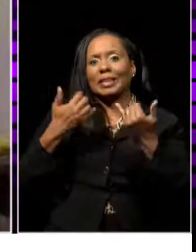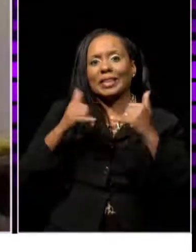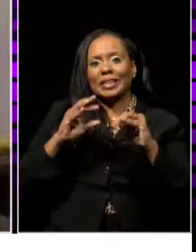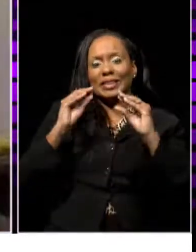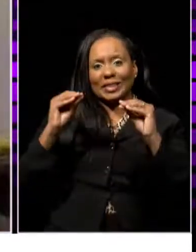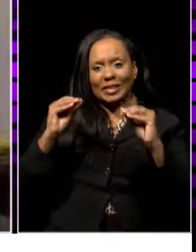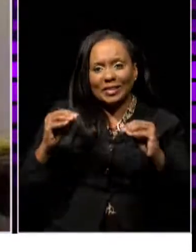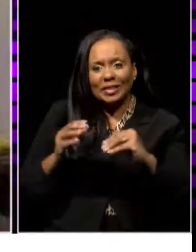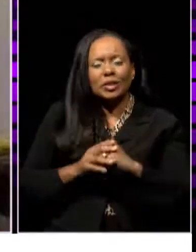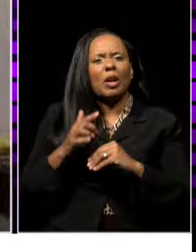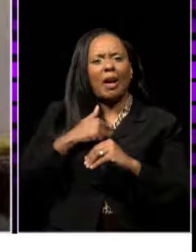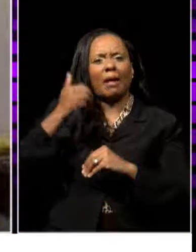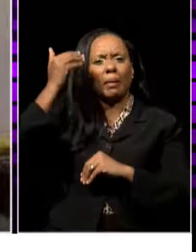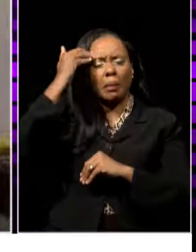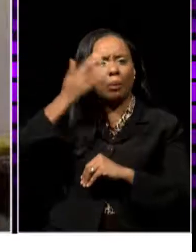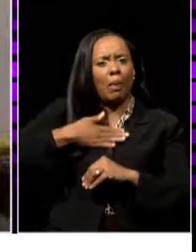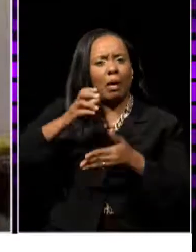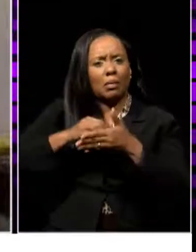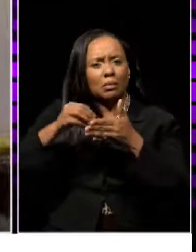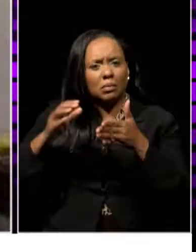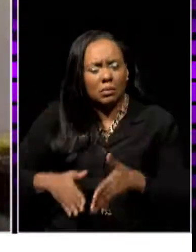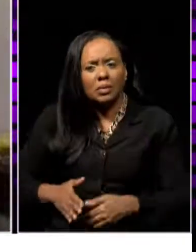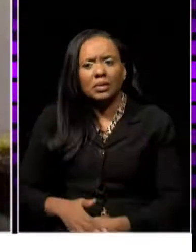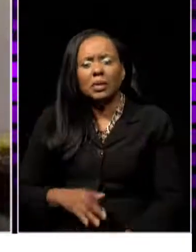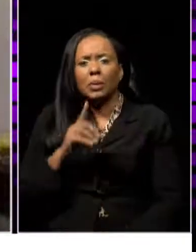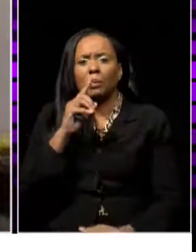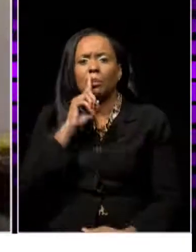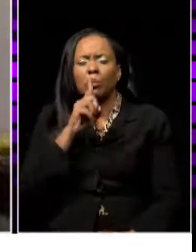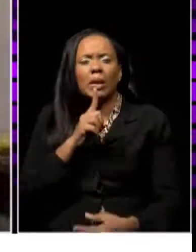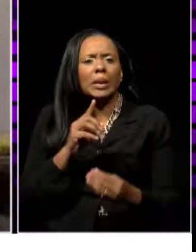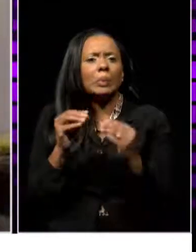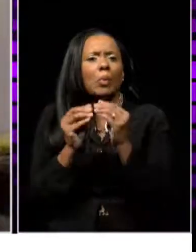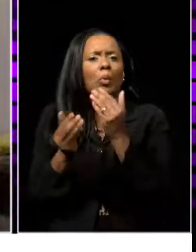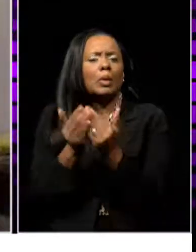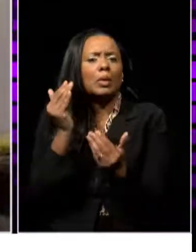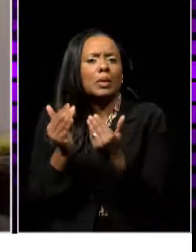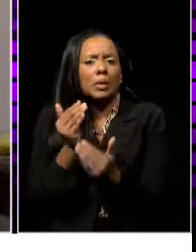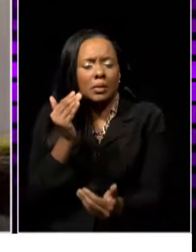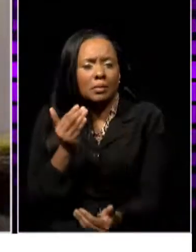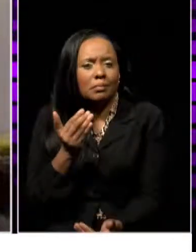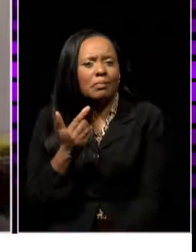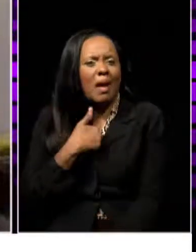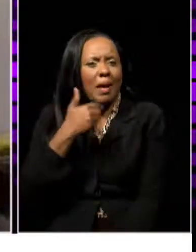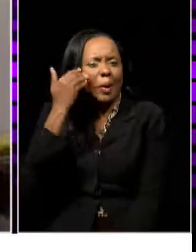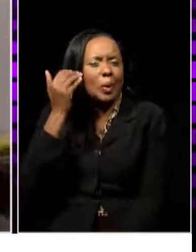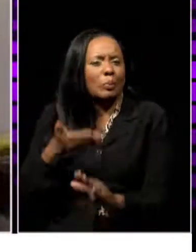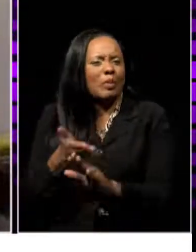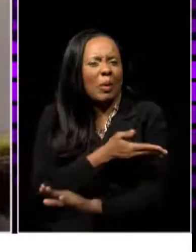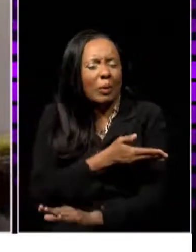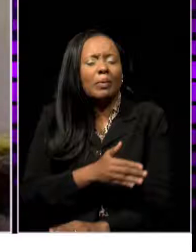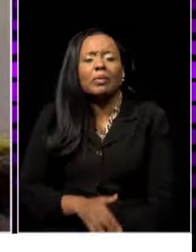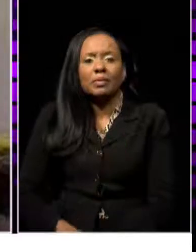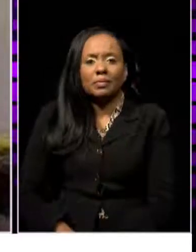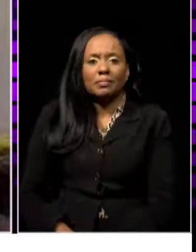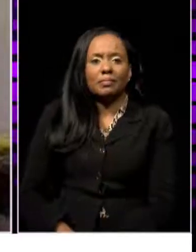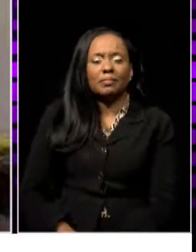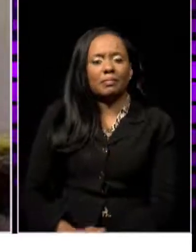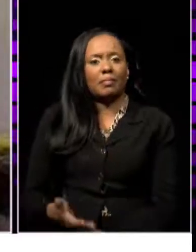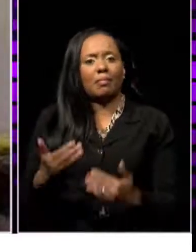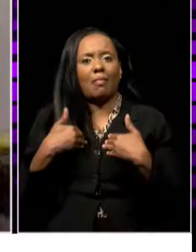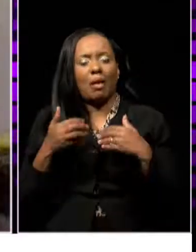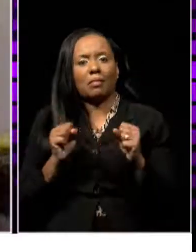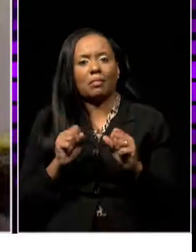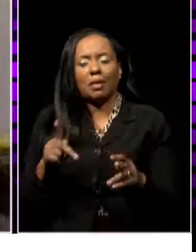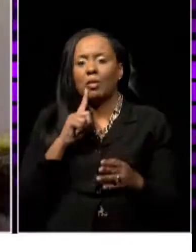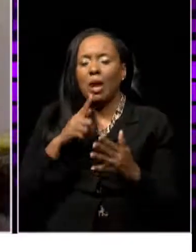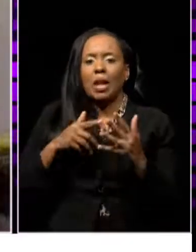to operate in the online environment. So it made it easier for me because I had known these students and I had actually gotten the opportunity to interact